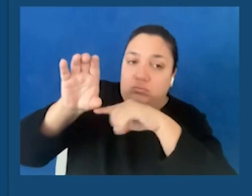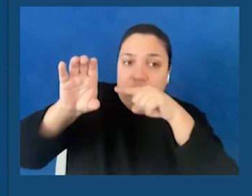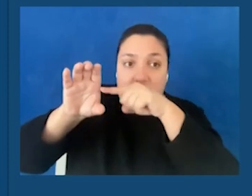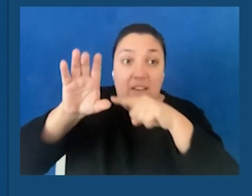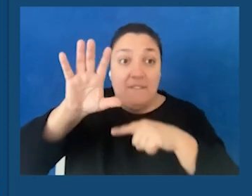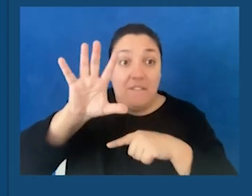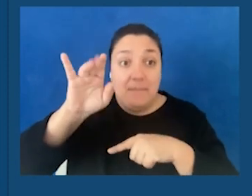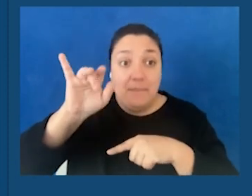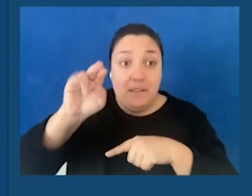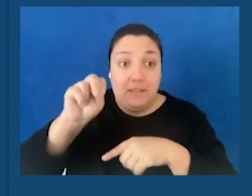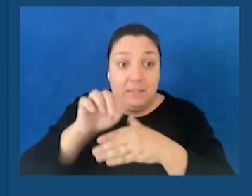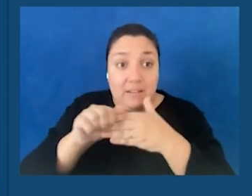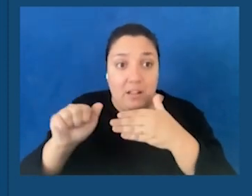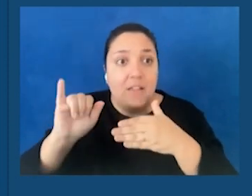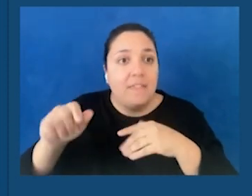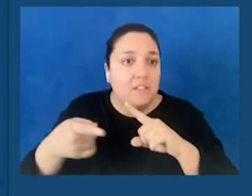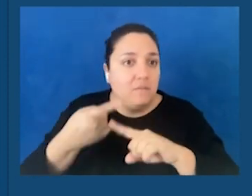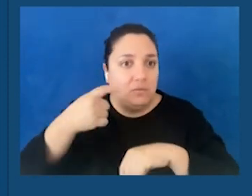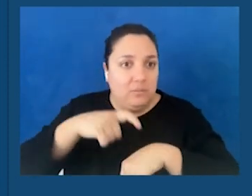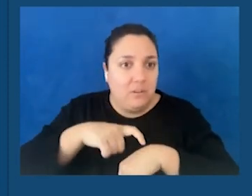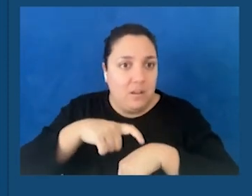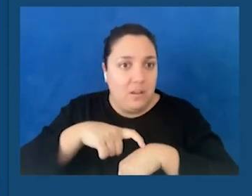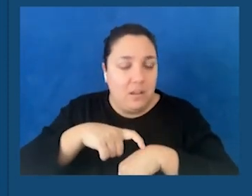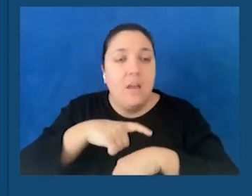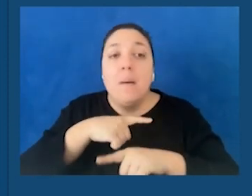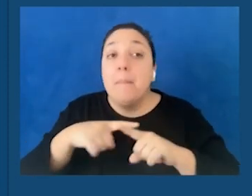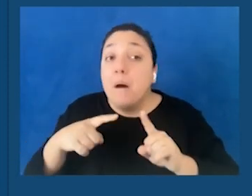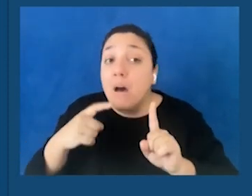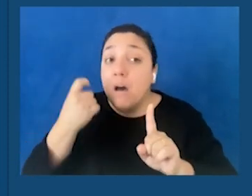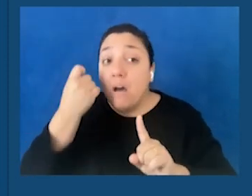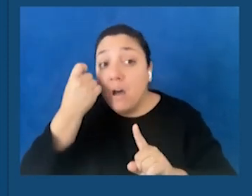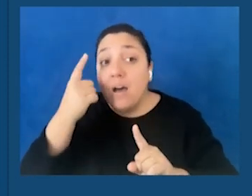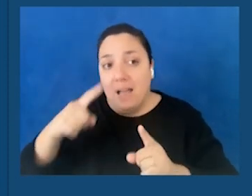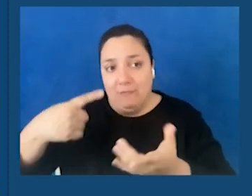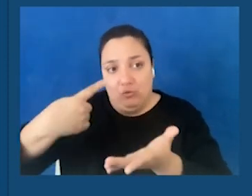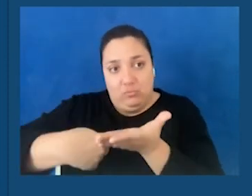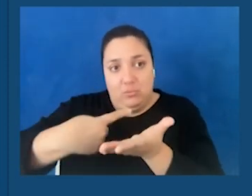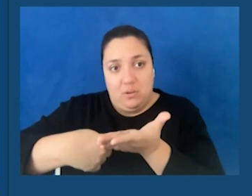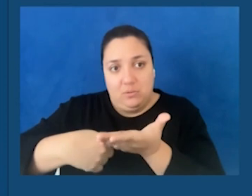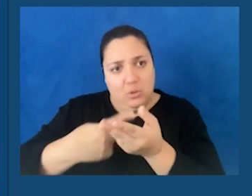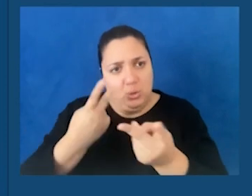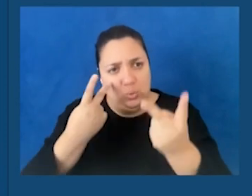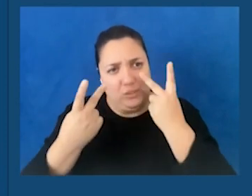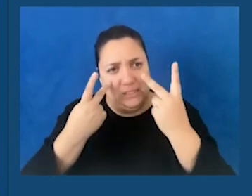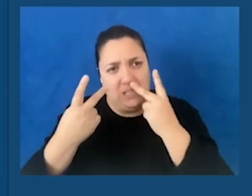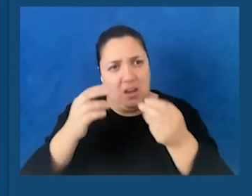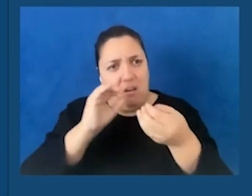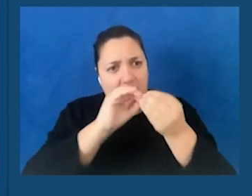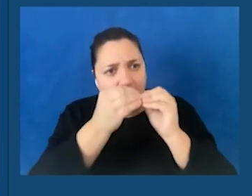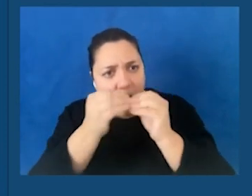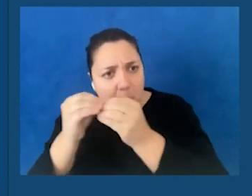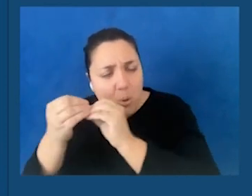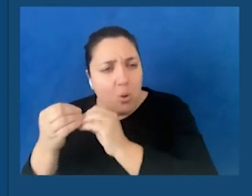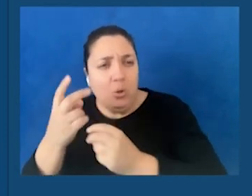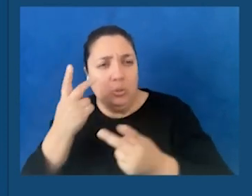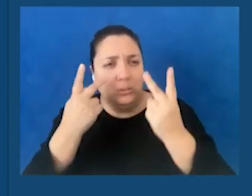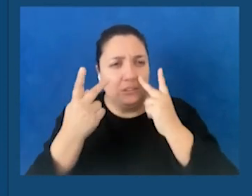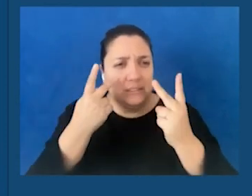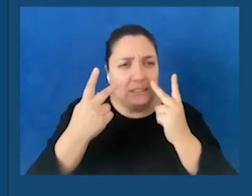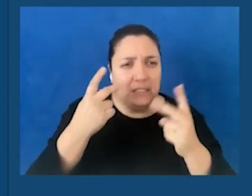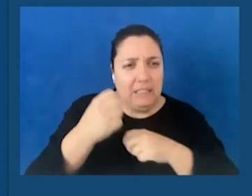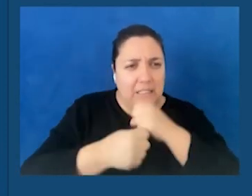We've done that for the first time. But what we have to talk about is you see all the numbers, all the years where the numbers were lower, even going